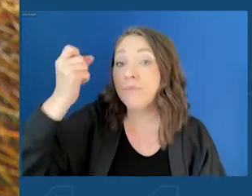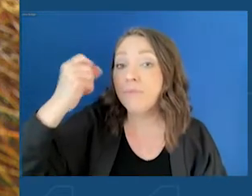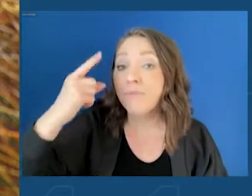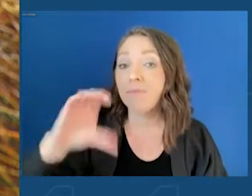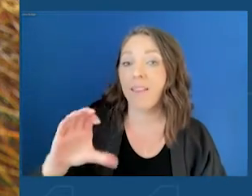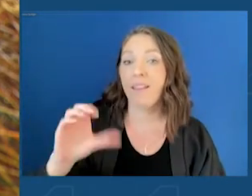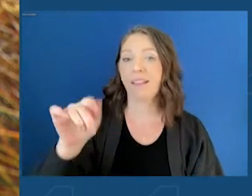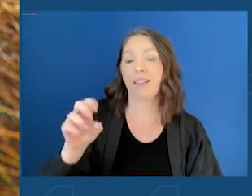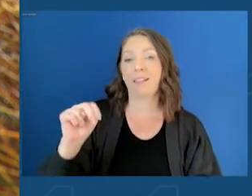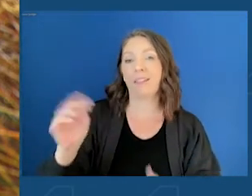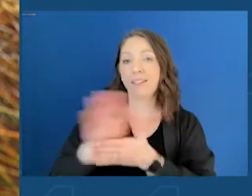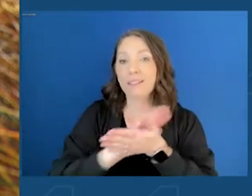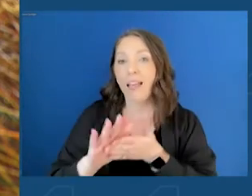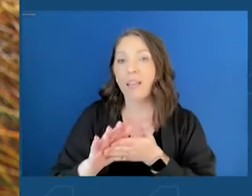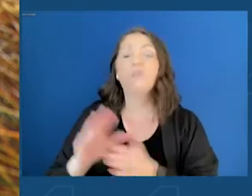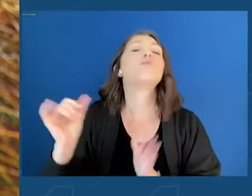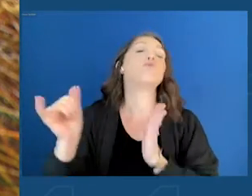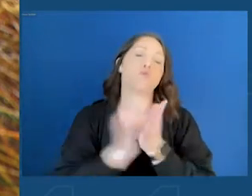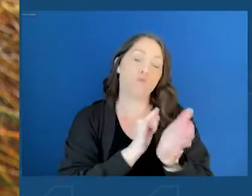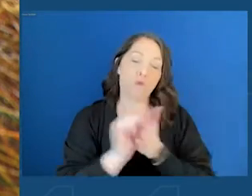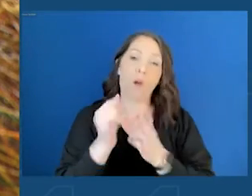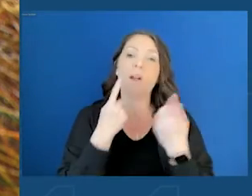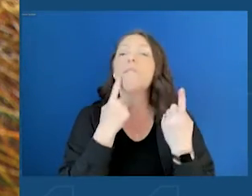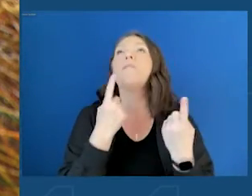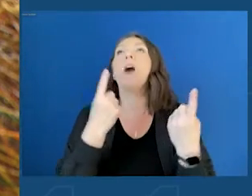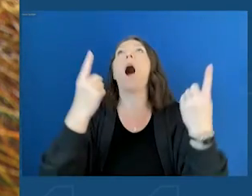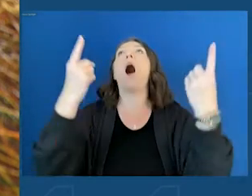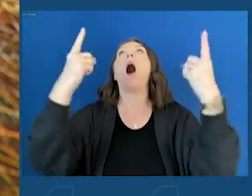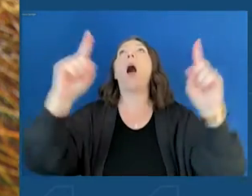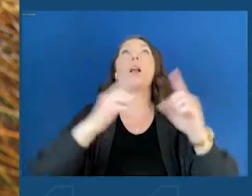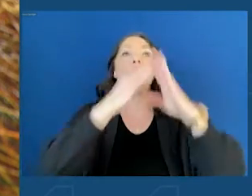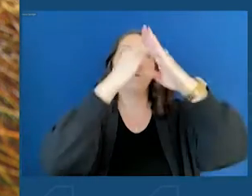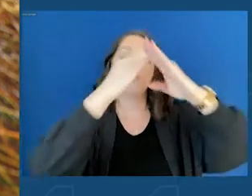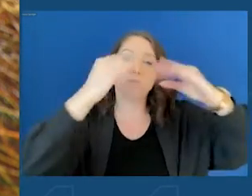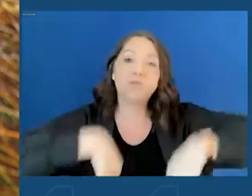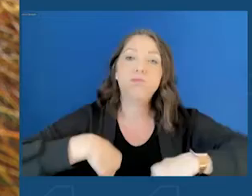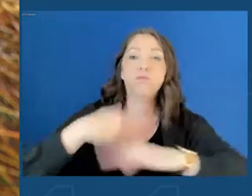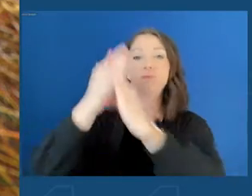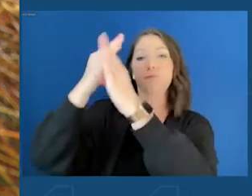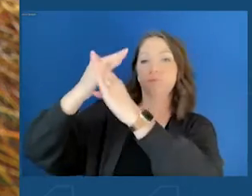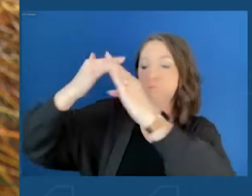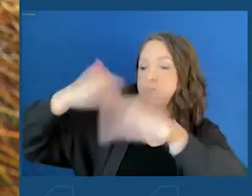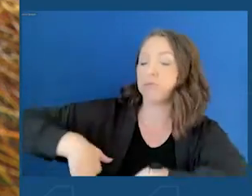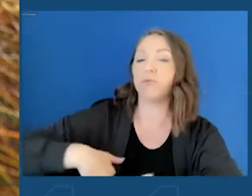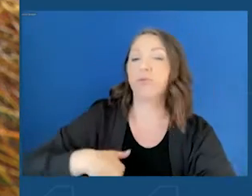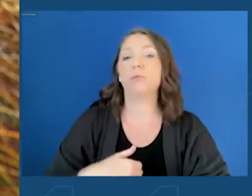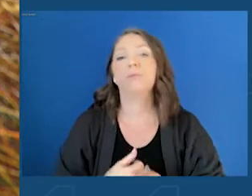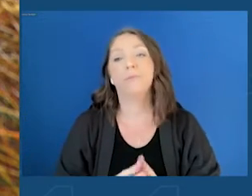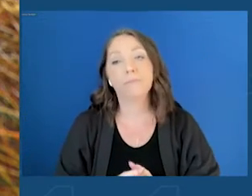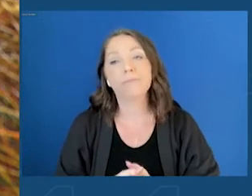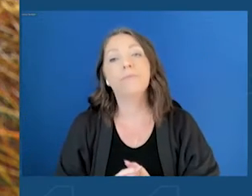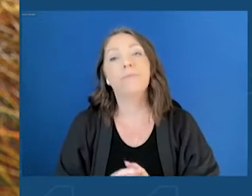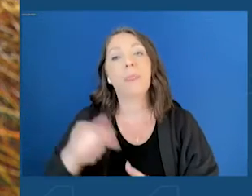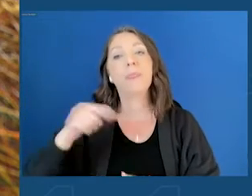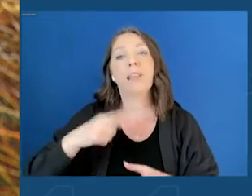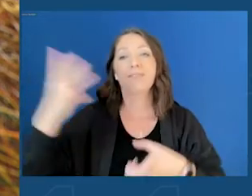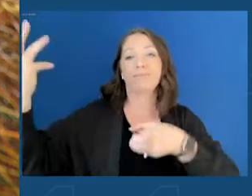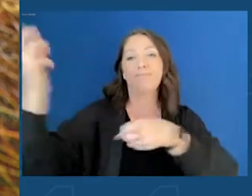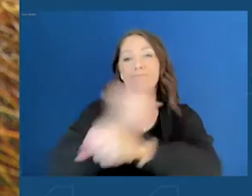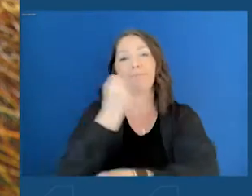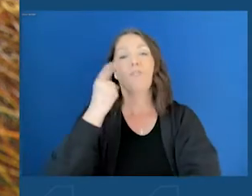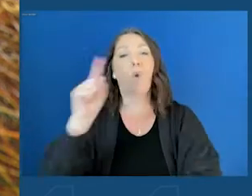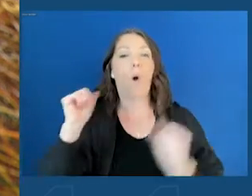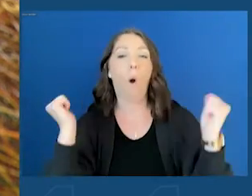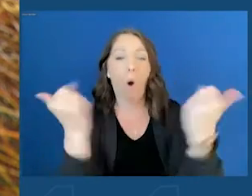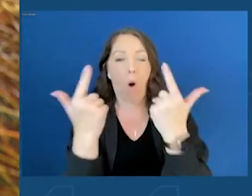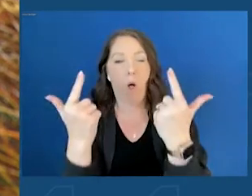New York will finally begin to dismantle these cruel systems of perpetual punishment. This is a victory for all of us.